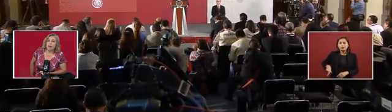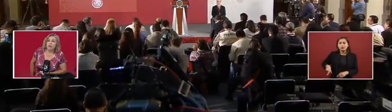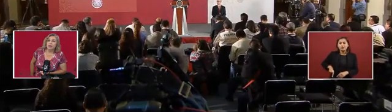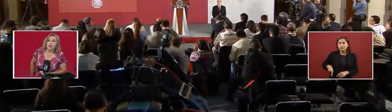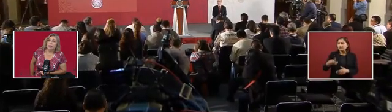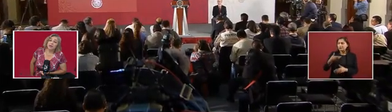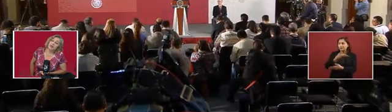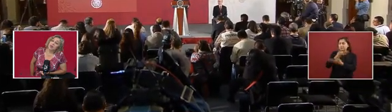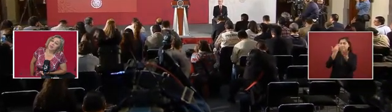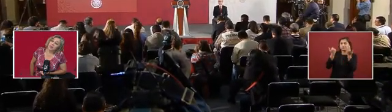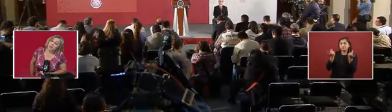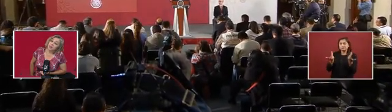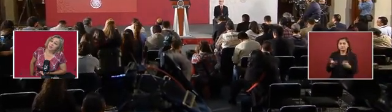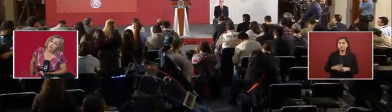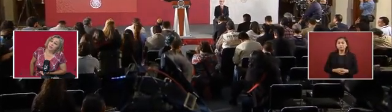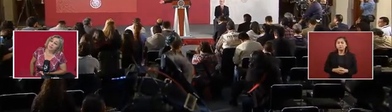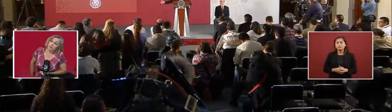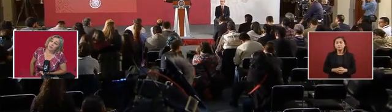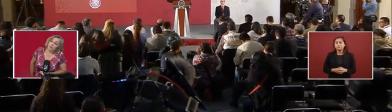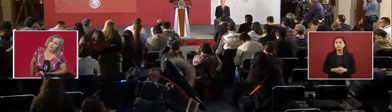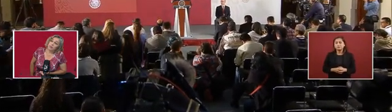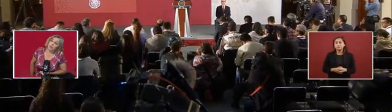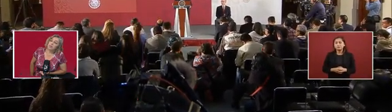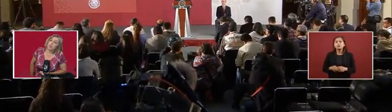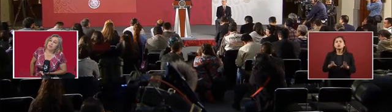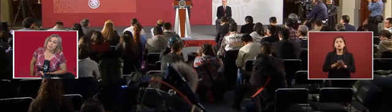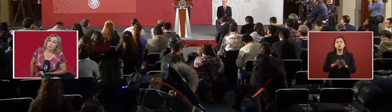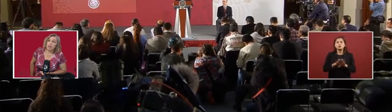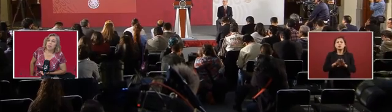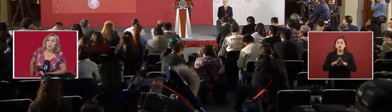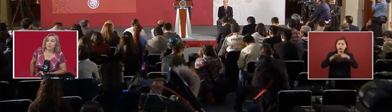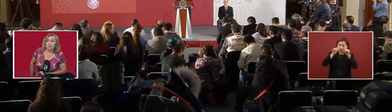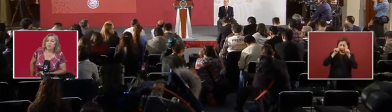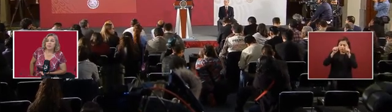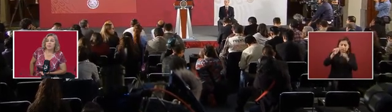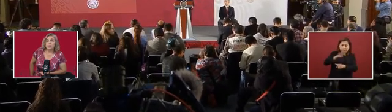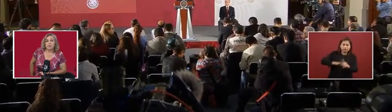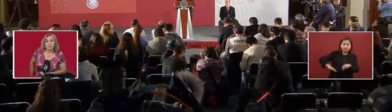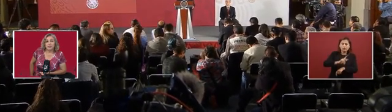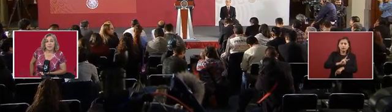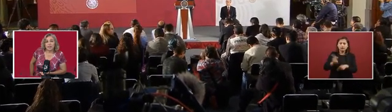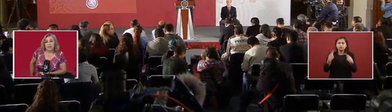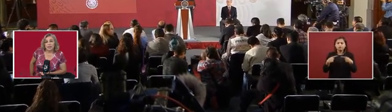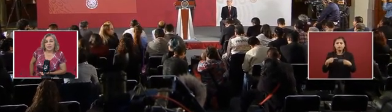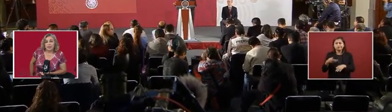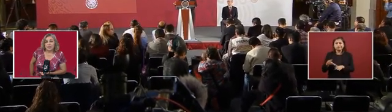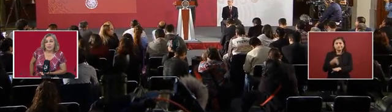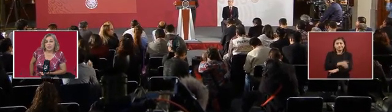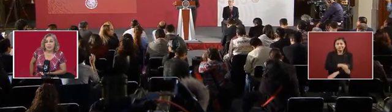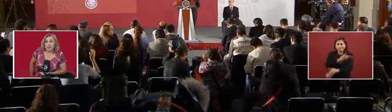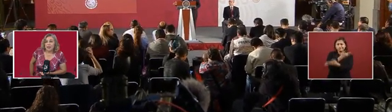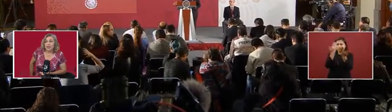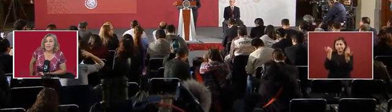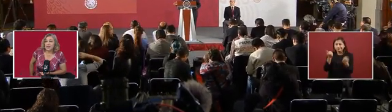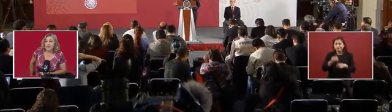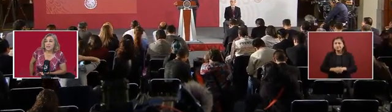groups, economic groups. Entonces, cuidar eso, So that's what we want to be cautious with, that it be someone that's honorable,